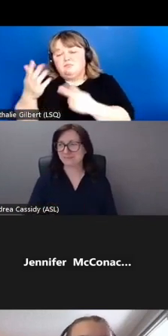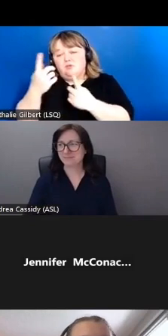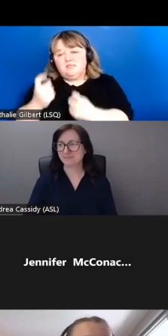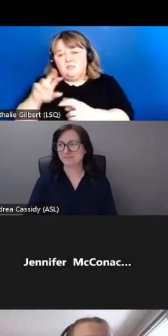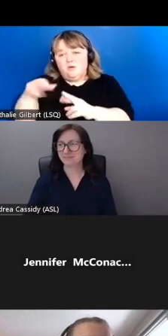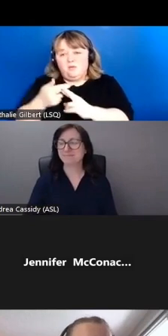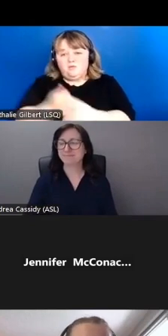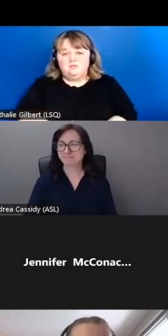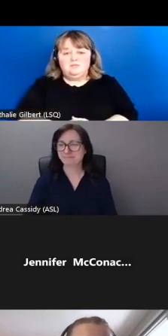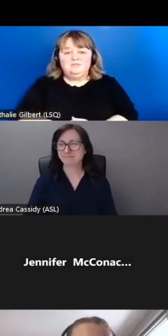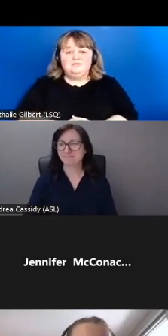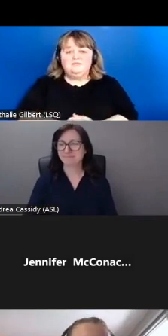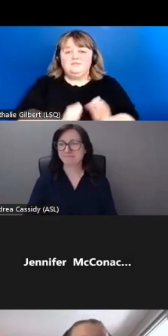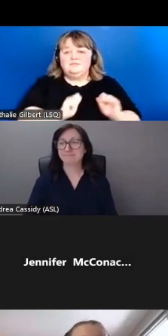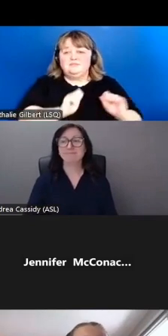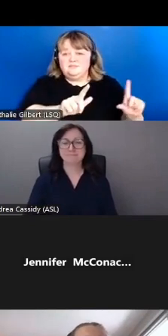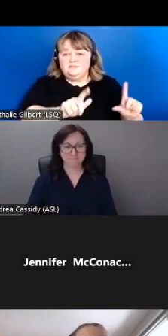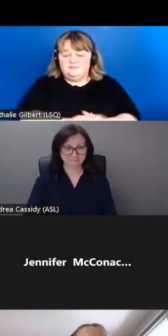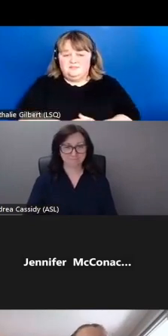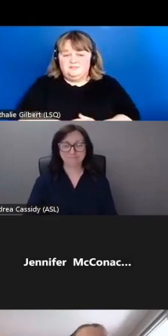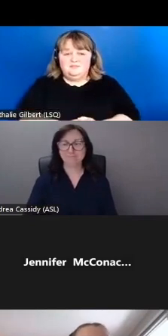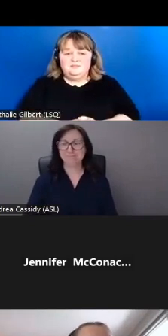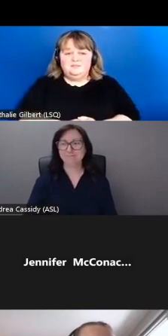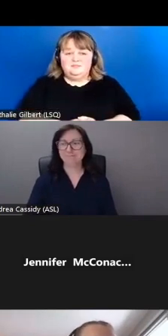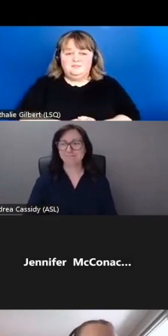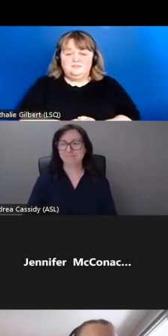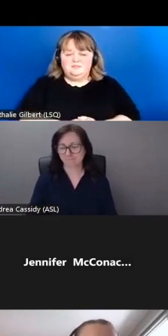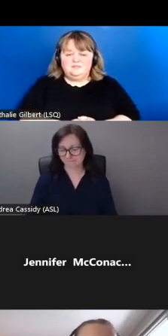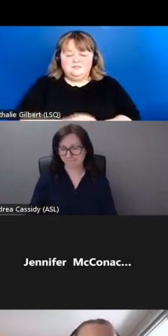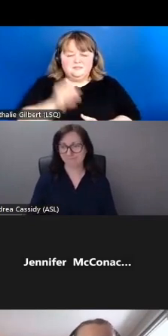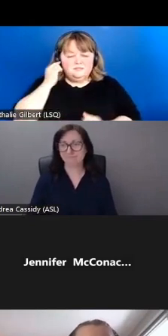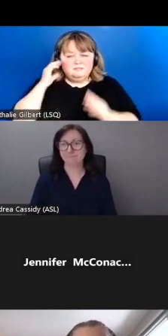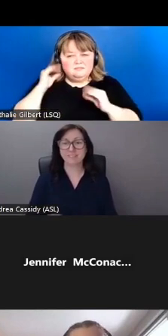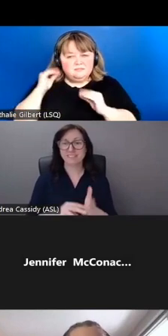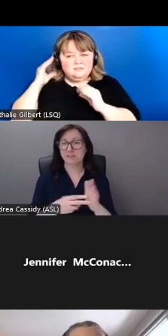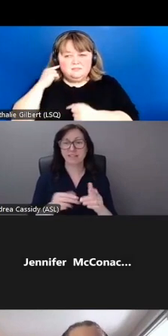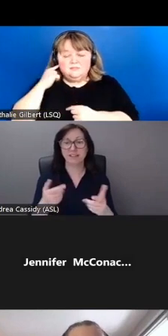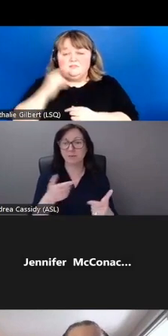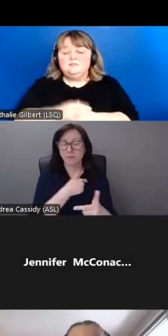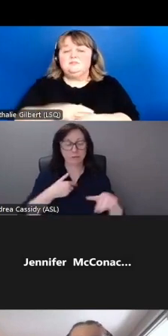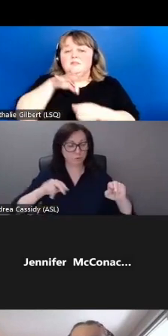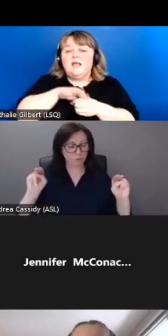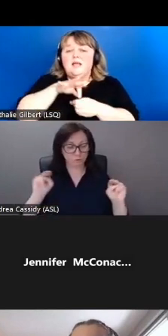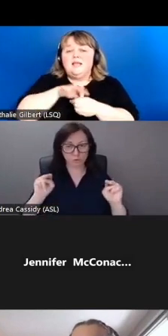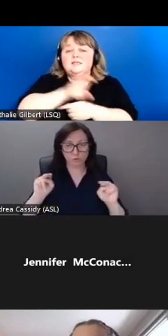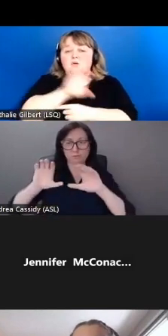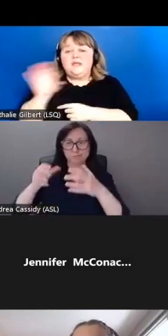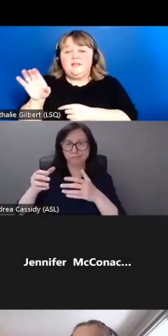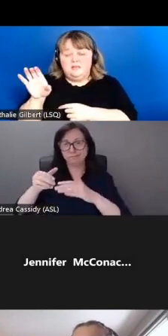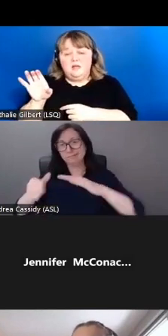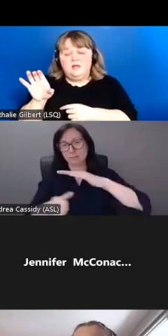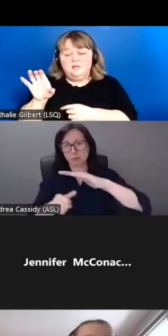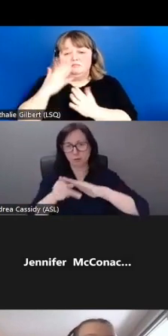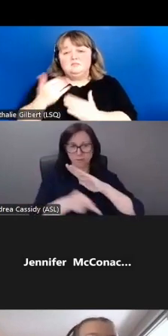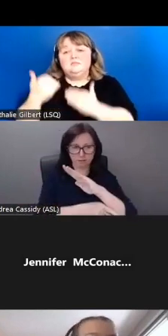So first, Elections Canada, we are non-partisan agents of Parliament. So what this means